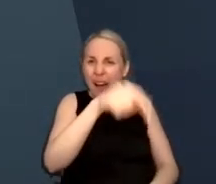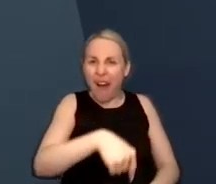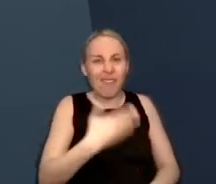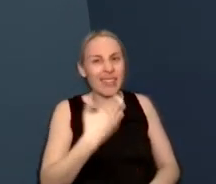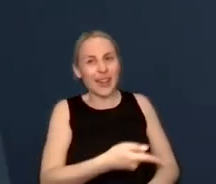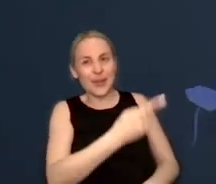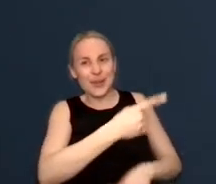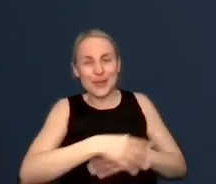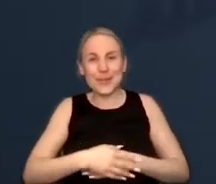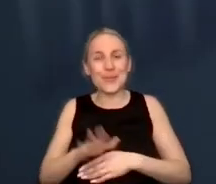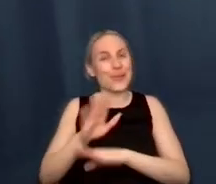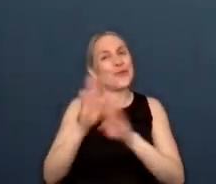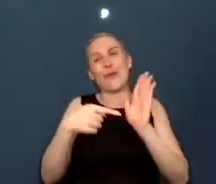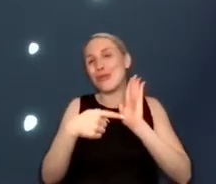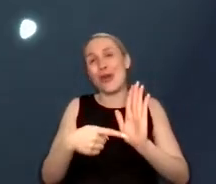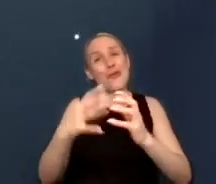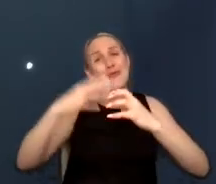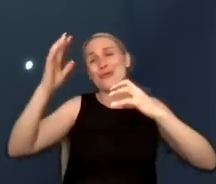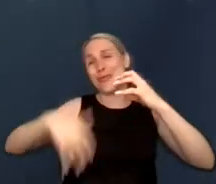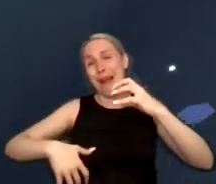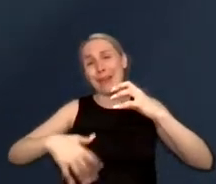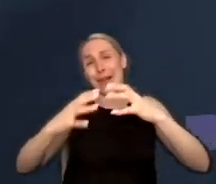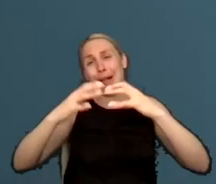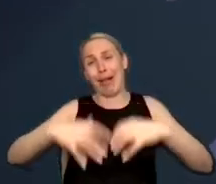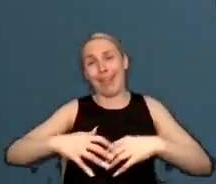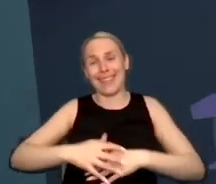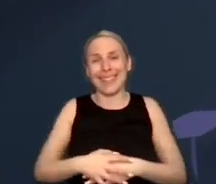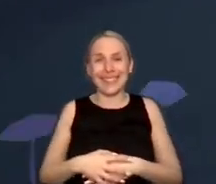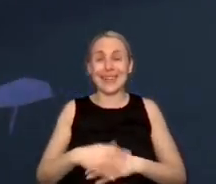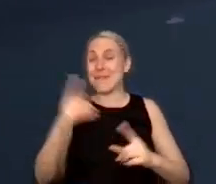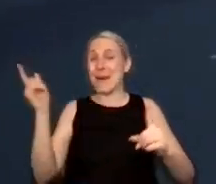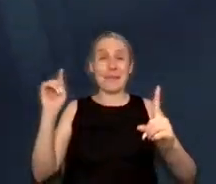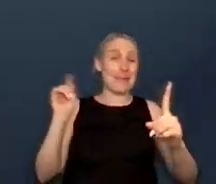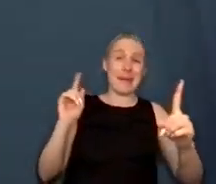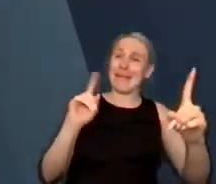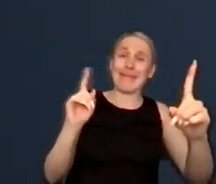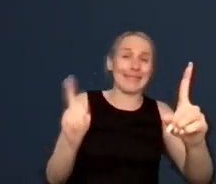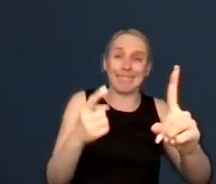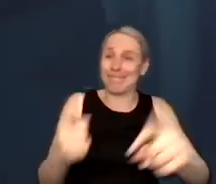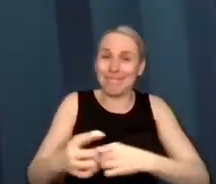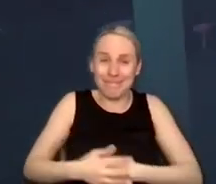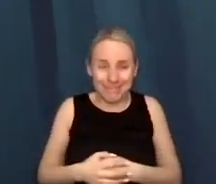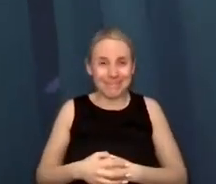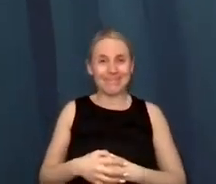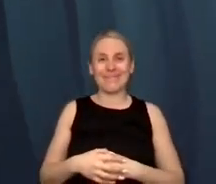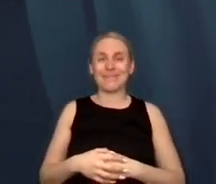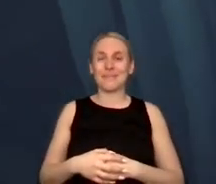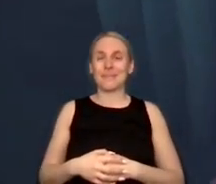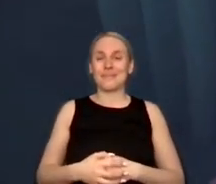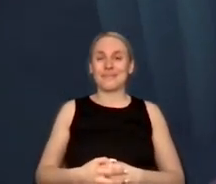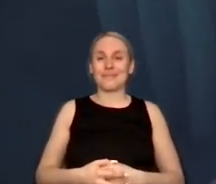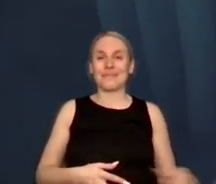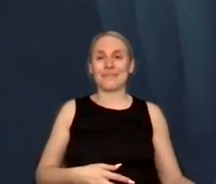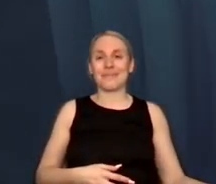not going to show it because I think it would like crash everything. We wouldn't find our way back. Yeah. But the yeah. place, you know, it's important to represent